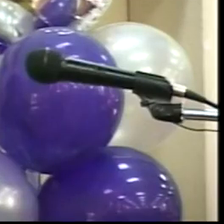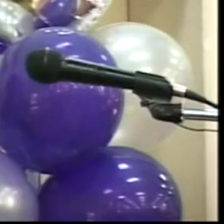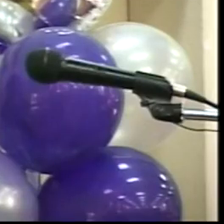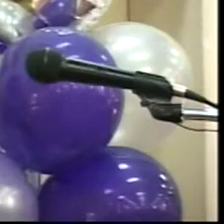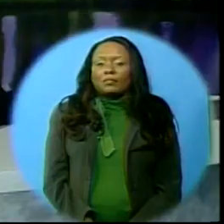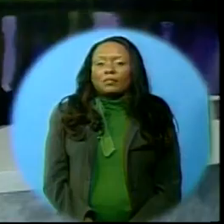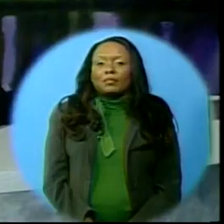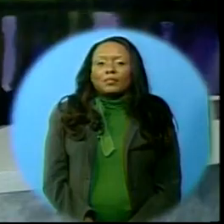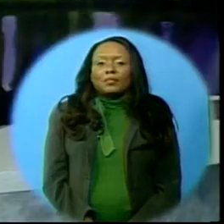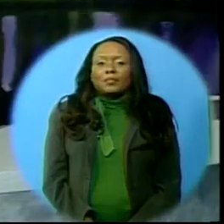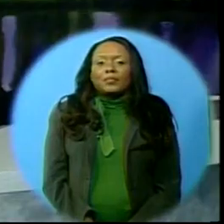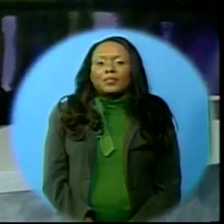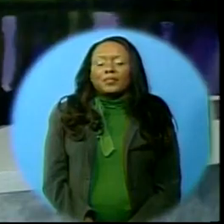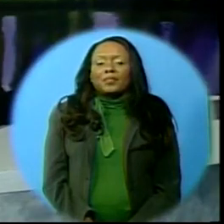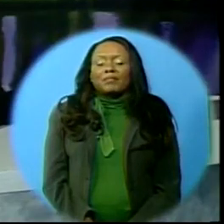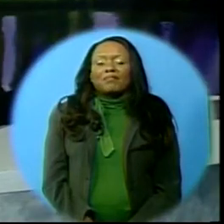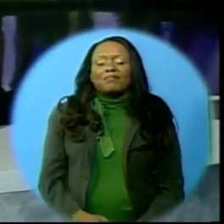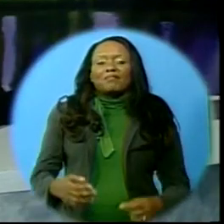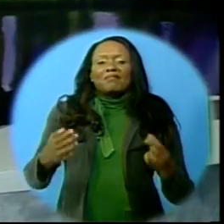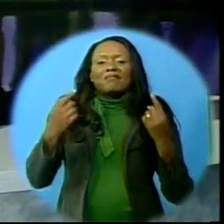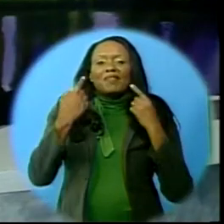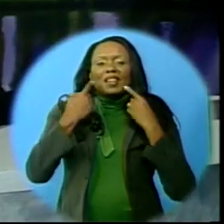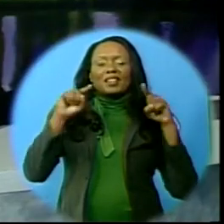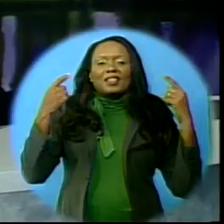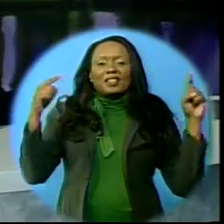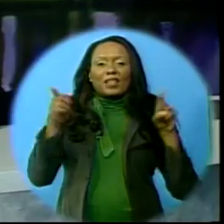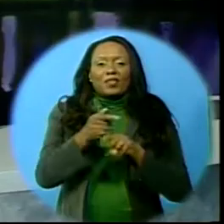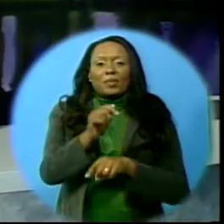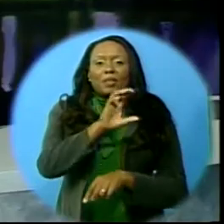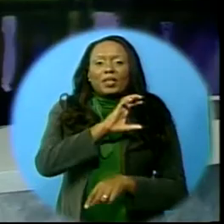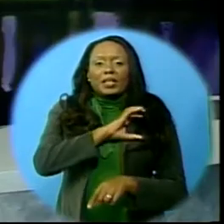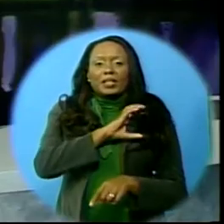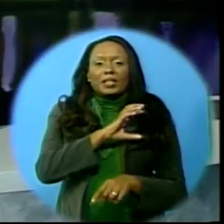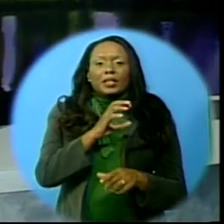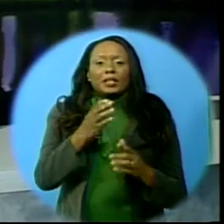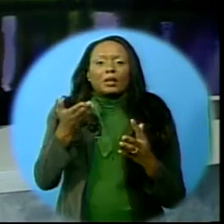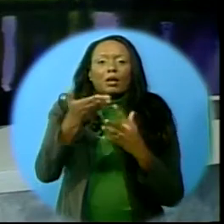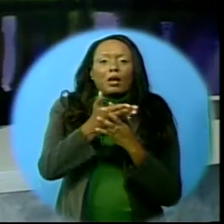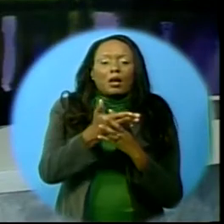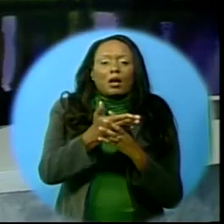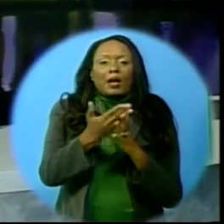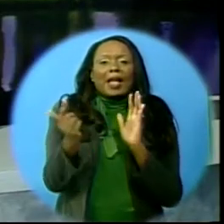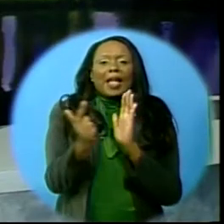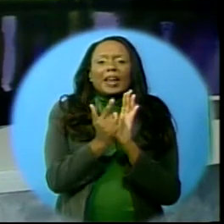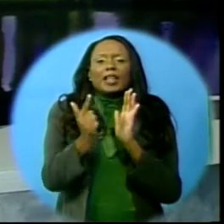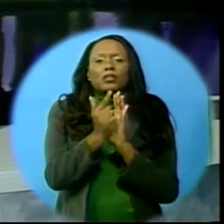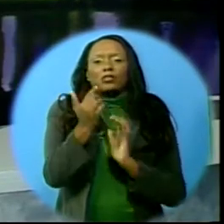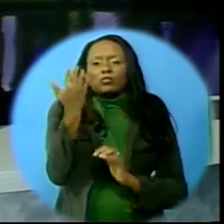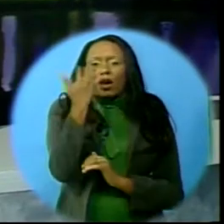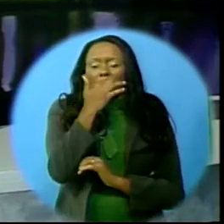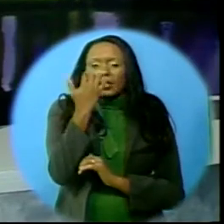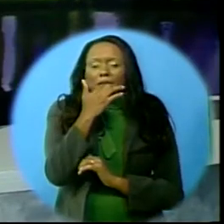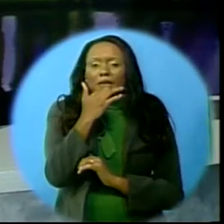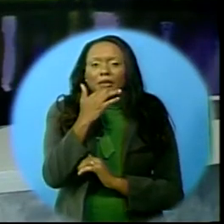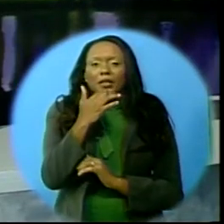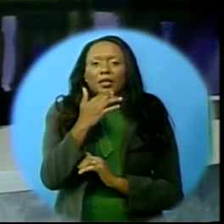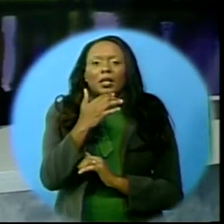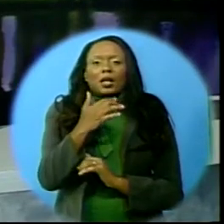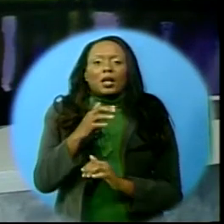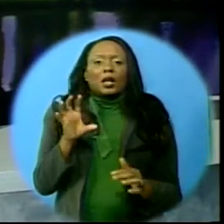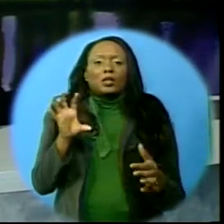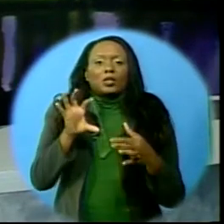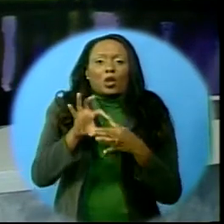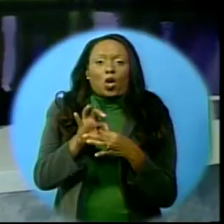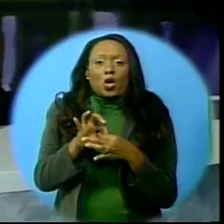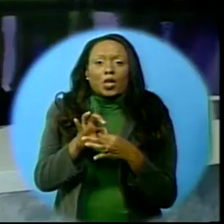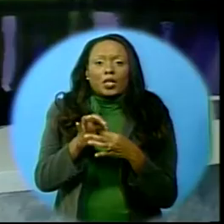forget. Well, there's been more success by lawmen in stemming the flow of illegal drugs. A joint operation led by